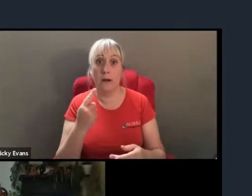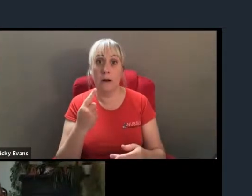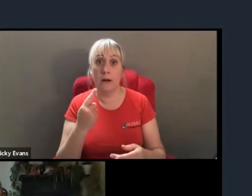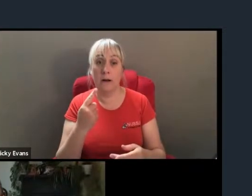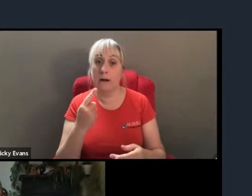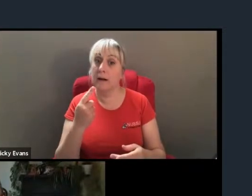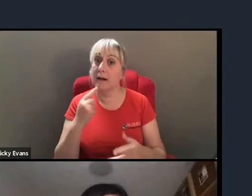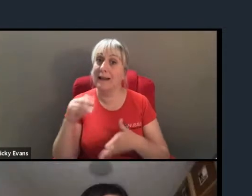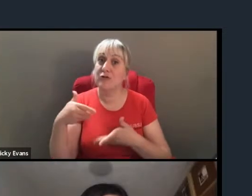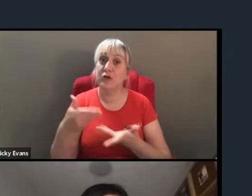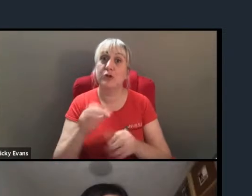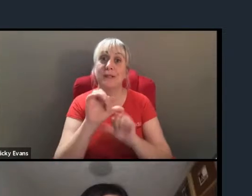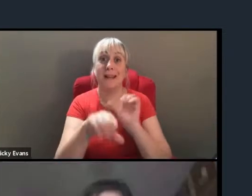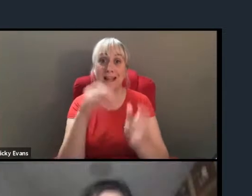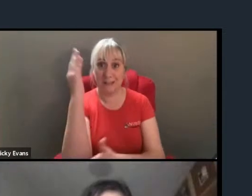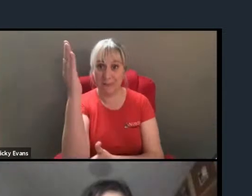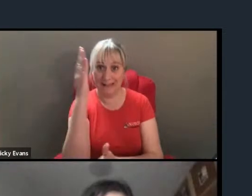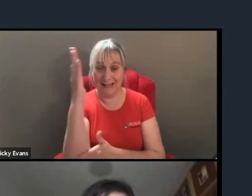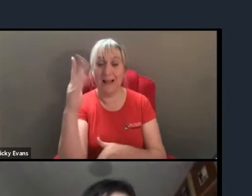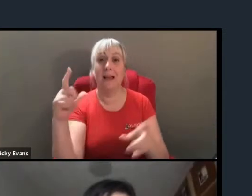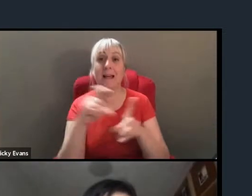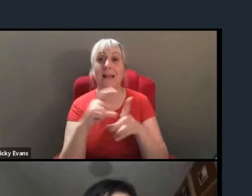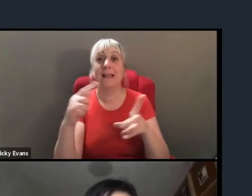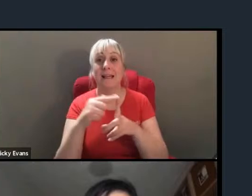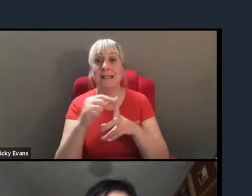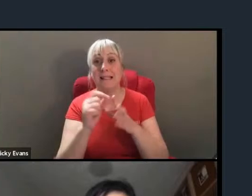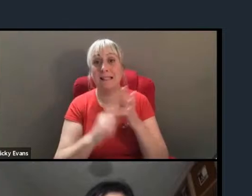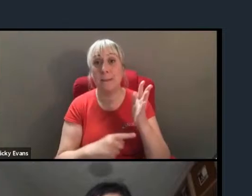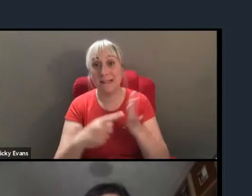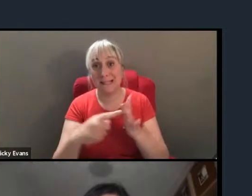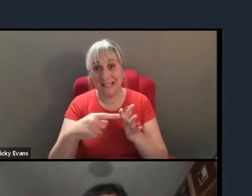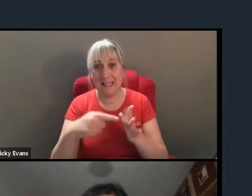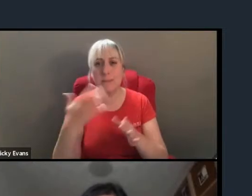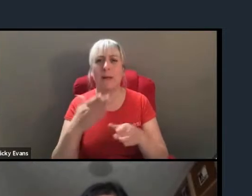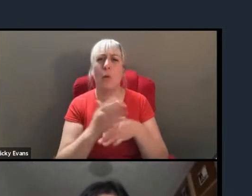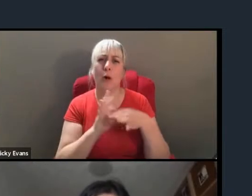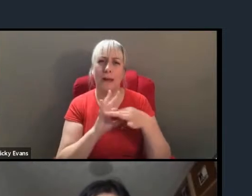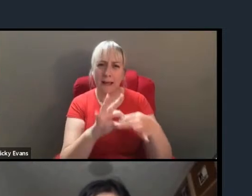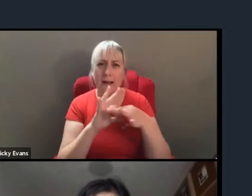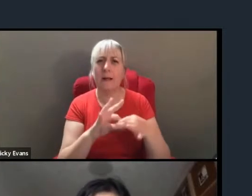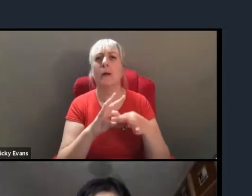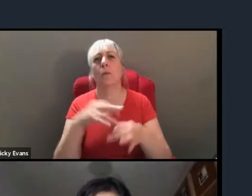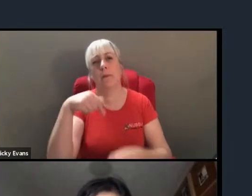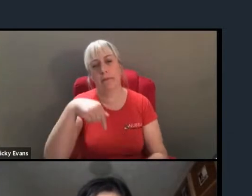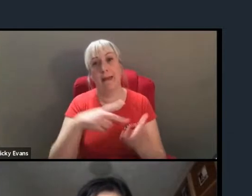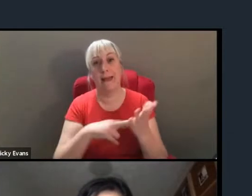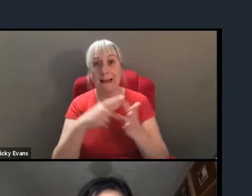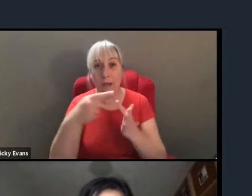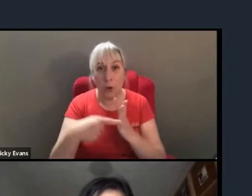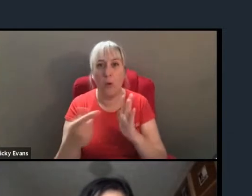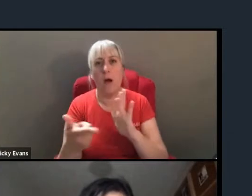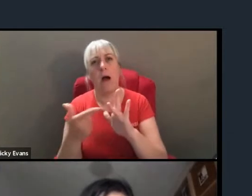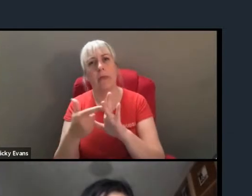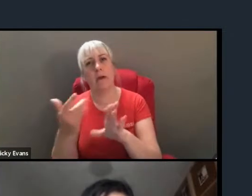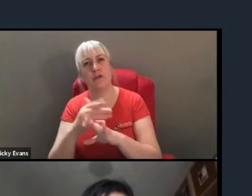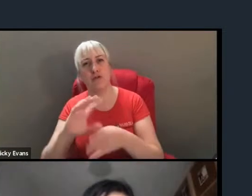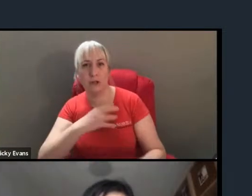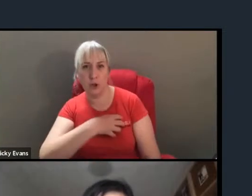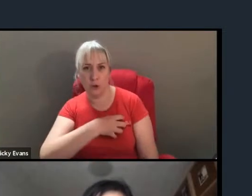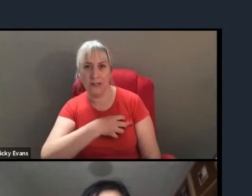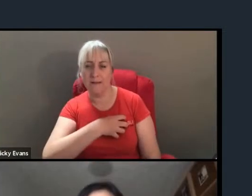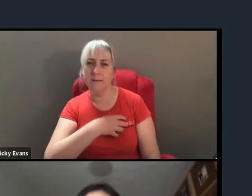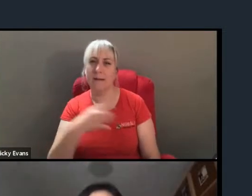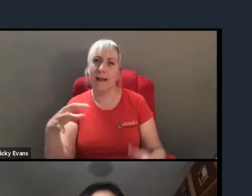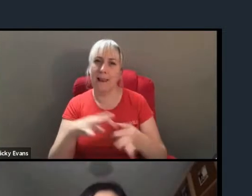Deepti Gurdasani. Deepti's been working closely with the NEU and other trade unions in the fight against